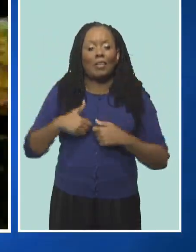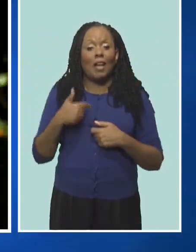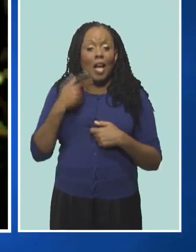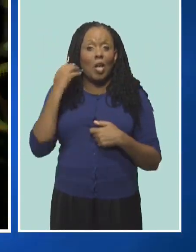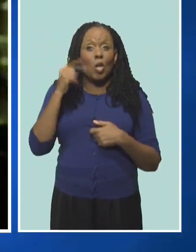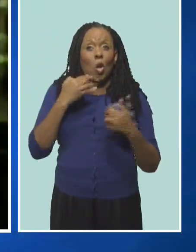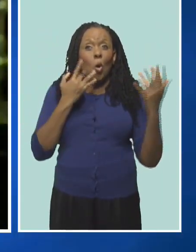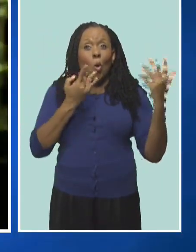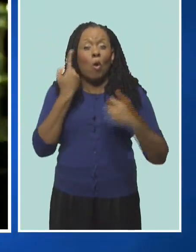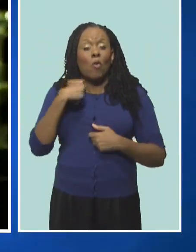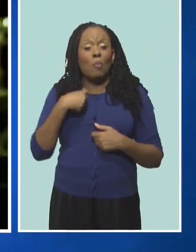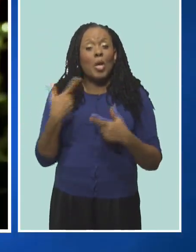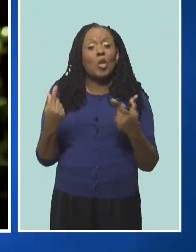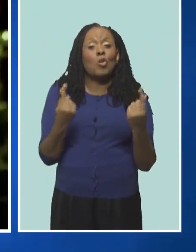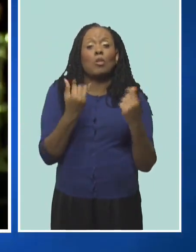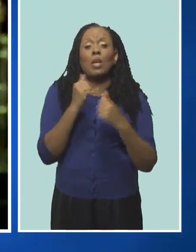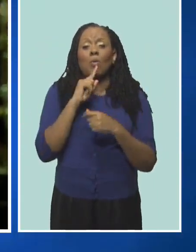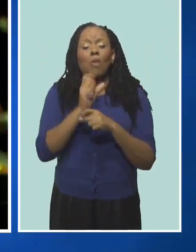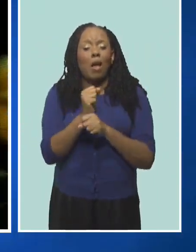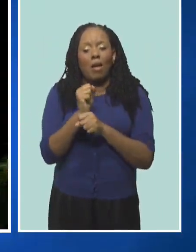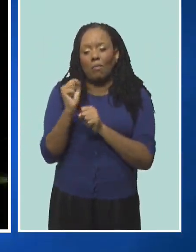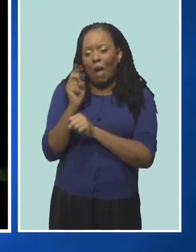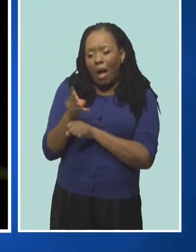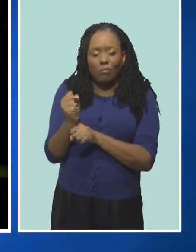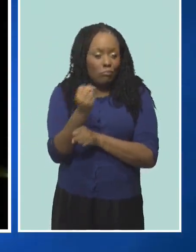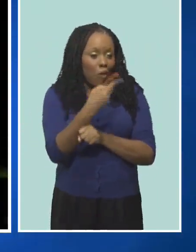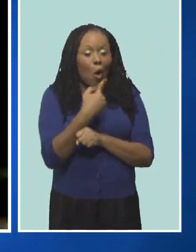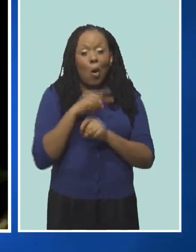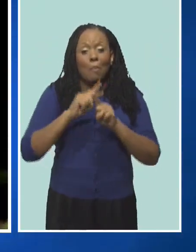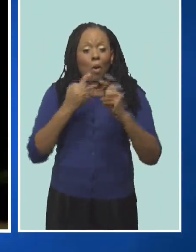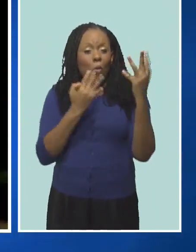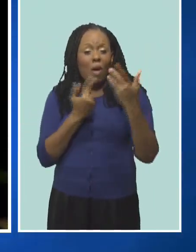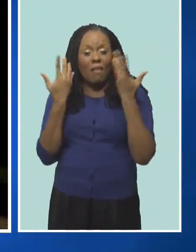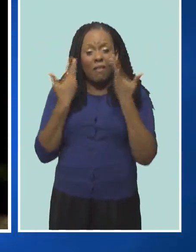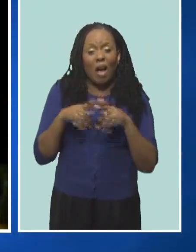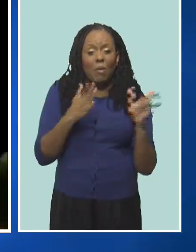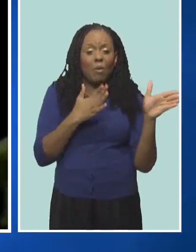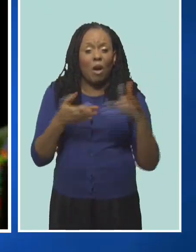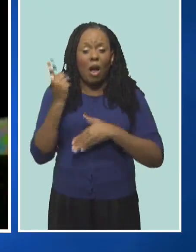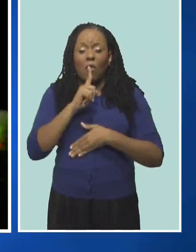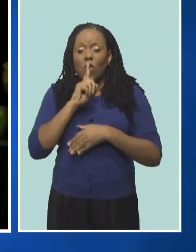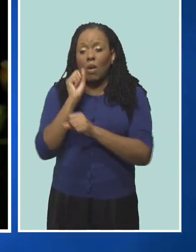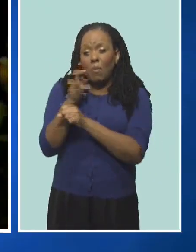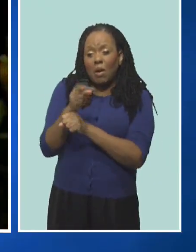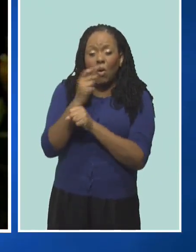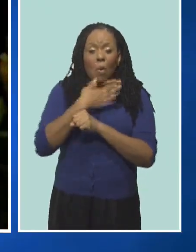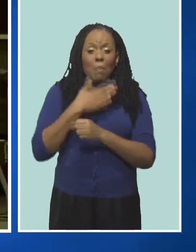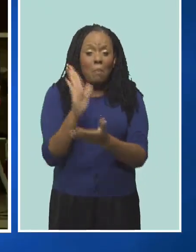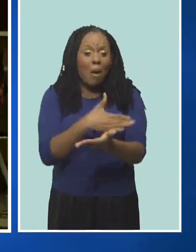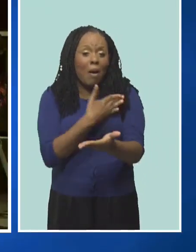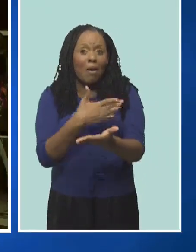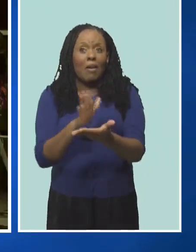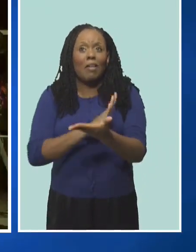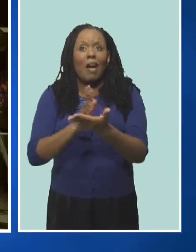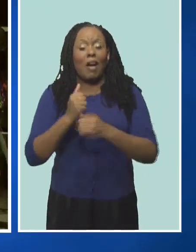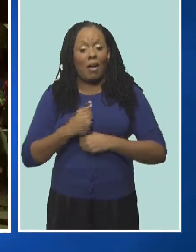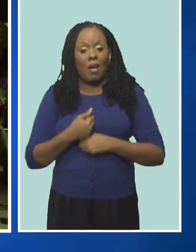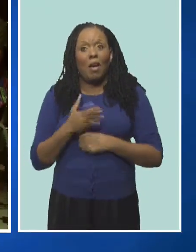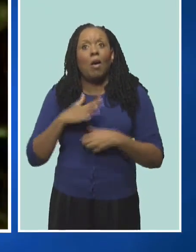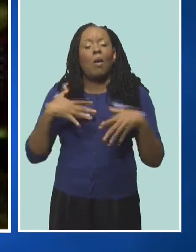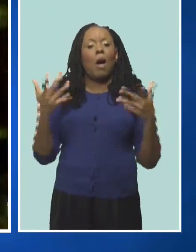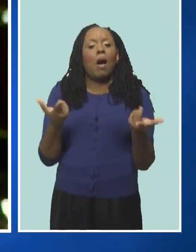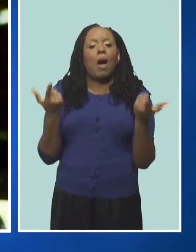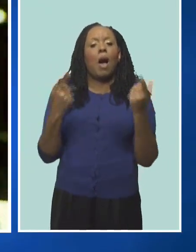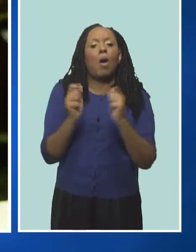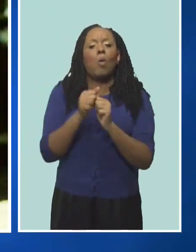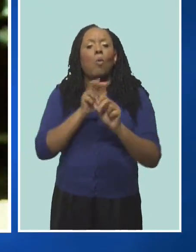for me to do some peacock, but the wait is over. Prepare for licks right now in my song. What happened to